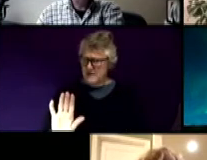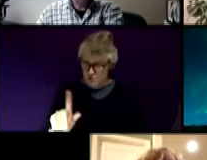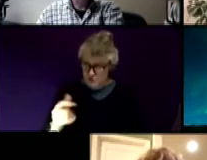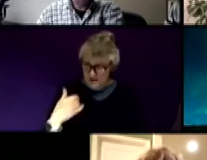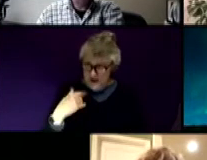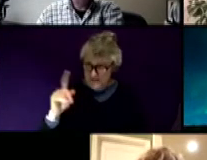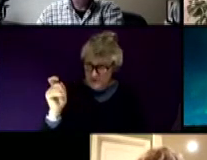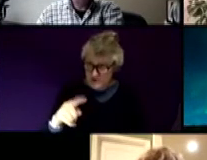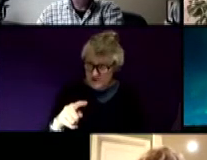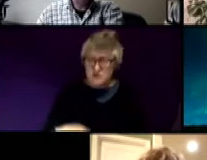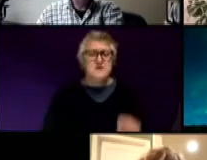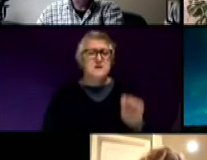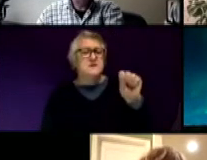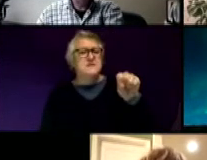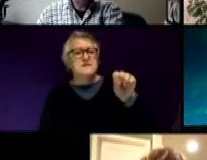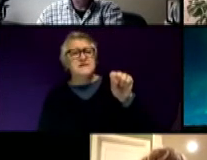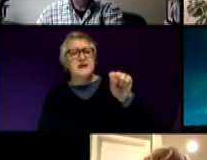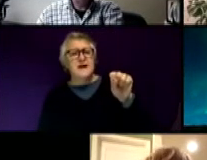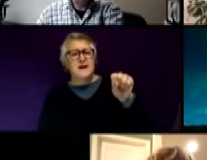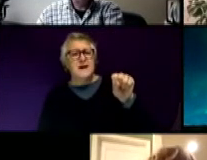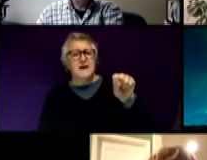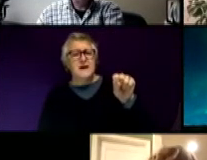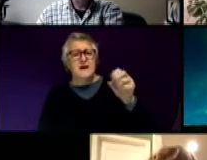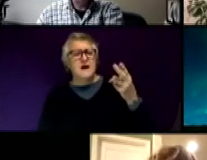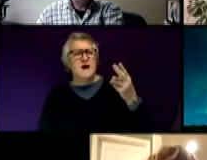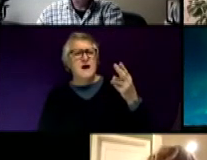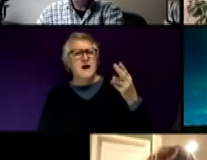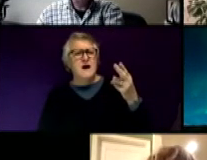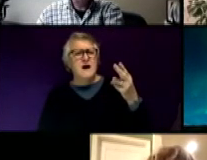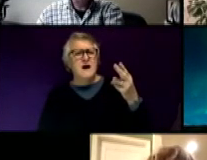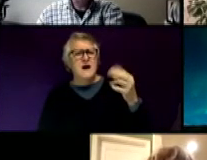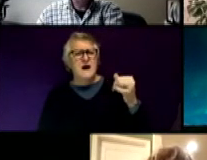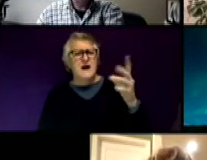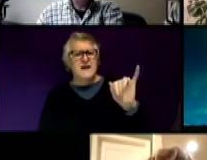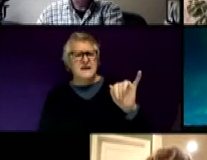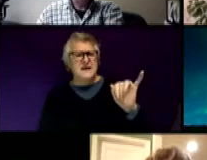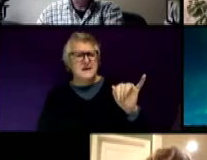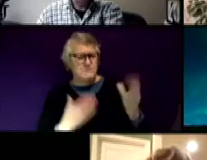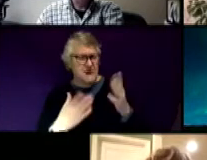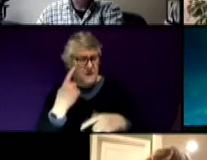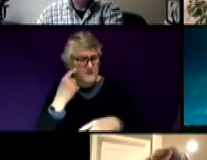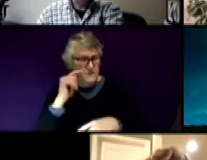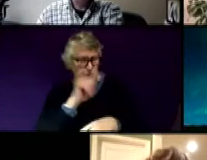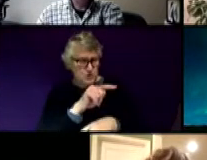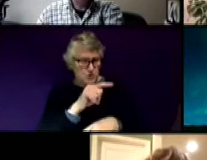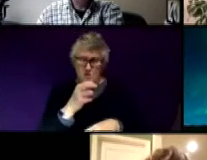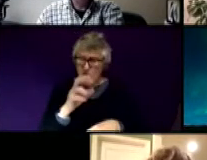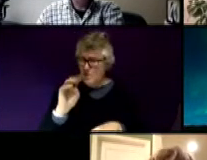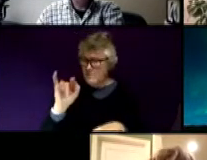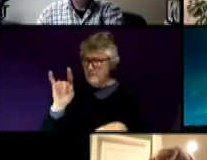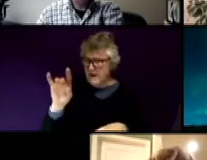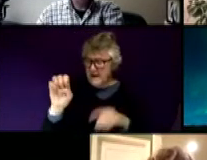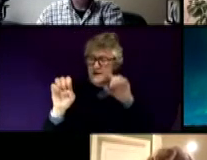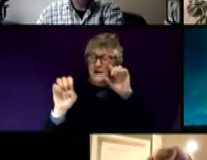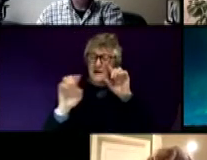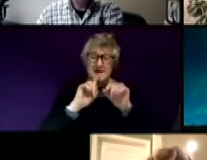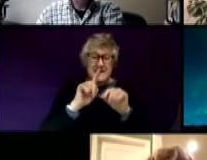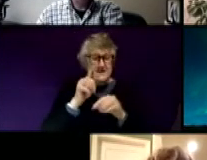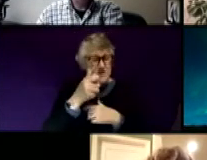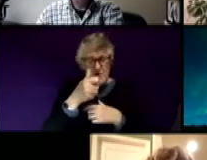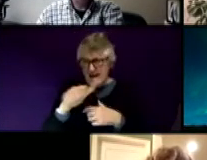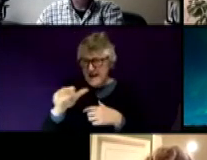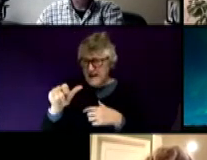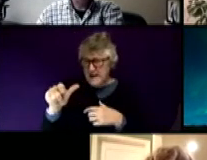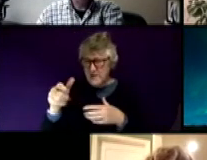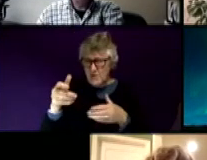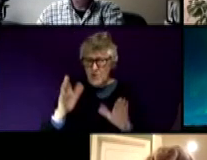Yeah, Heidi, I might be for you or maybe Mike. Is there any possible way that a PCCEP member could sit in on